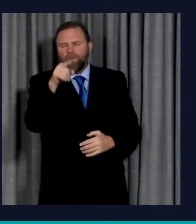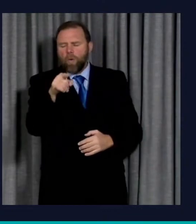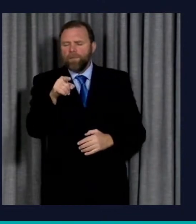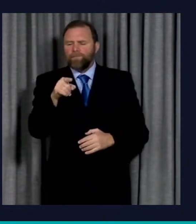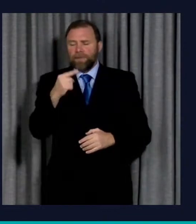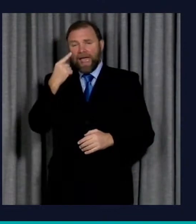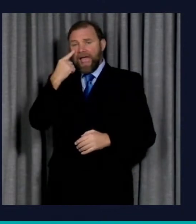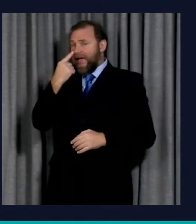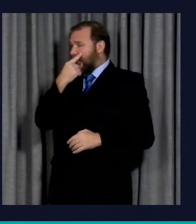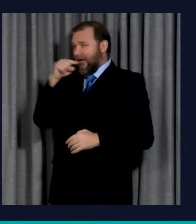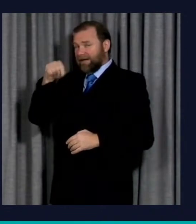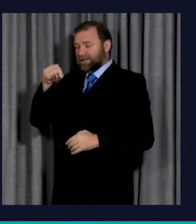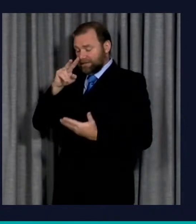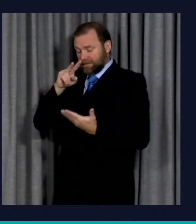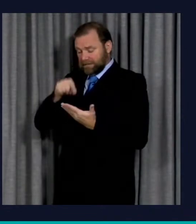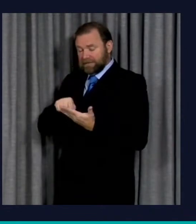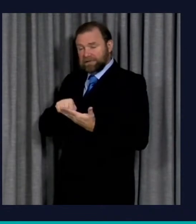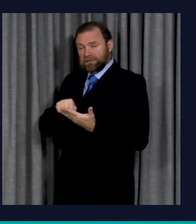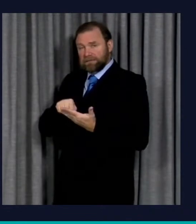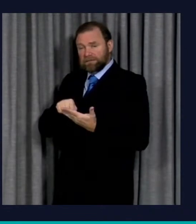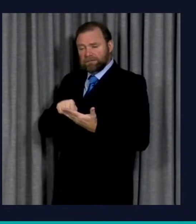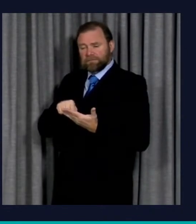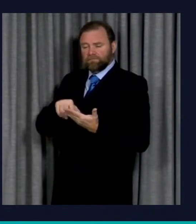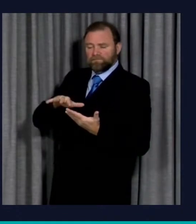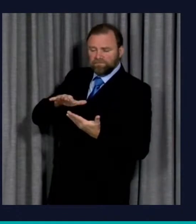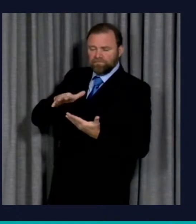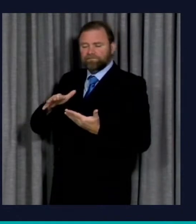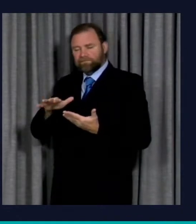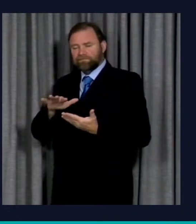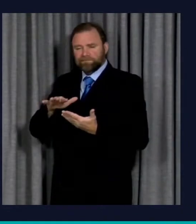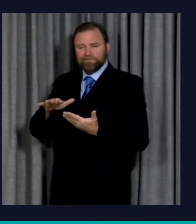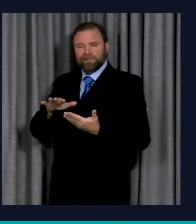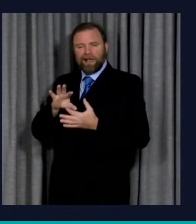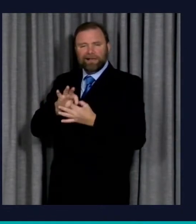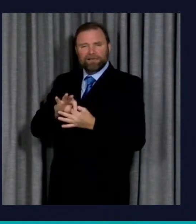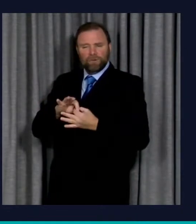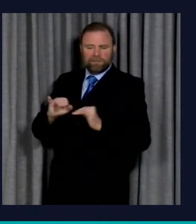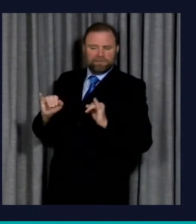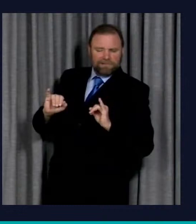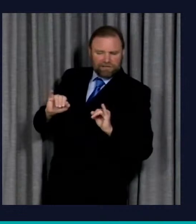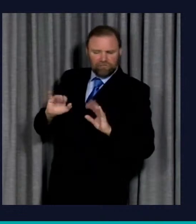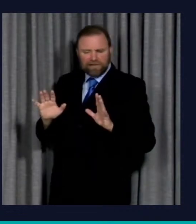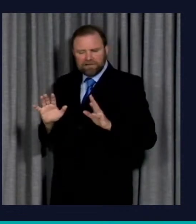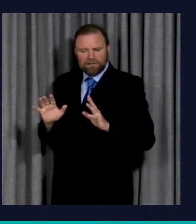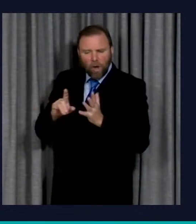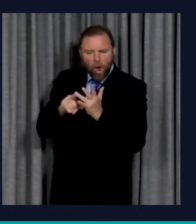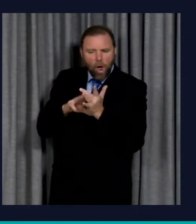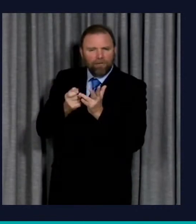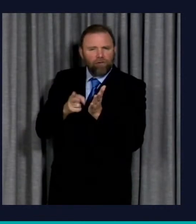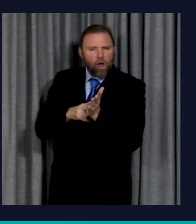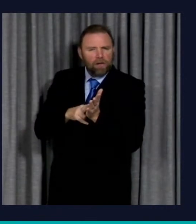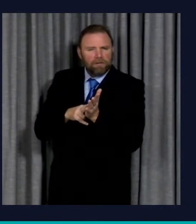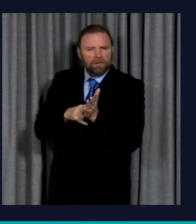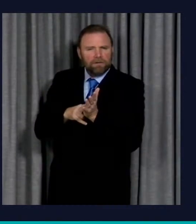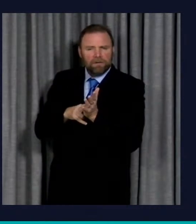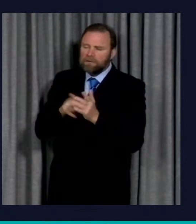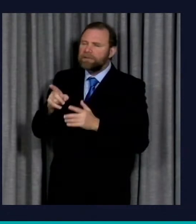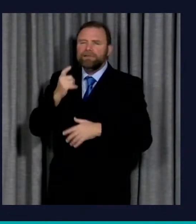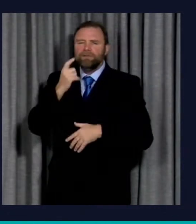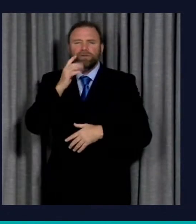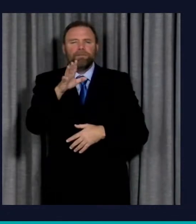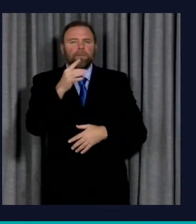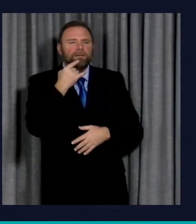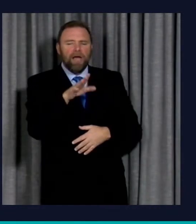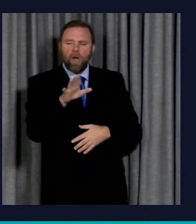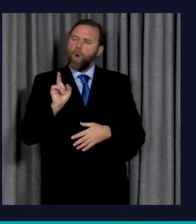seen previously is a bit more equivocal in relation to seriousness. I don't think it is as simple as saying